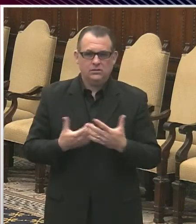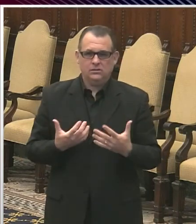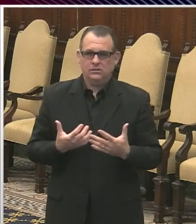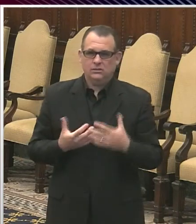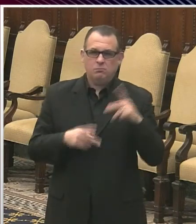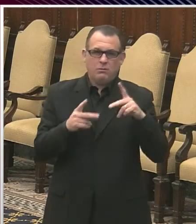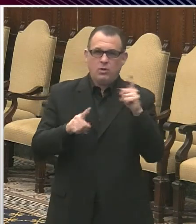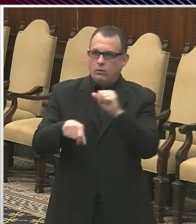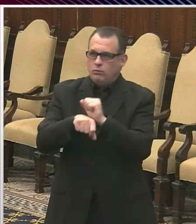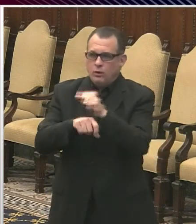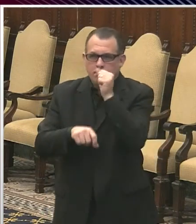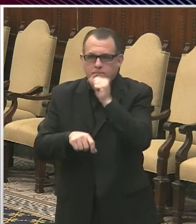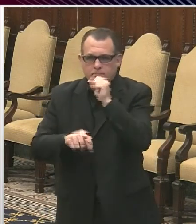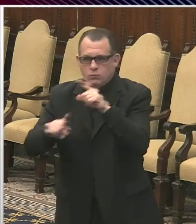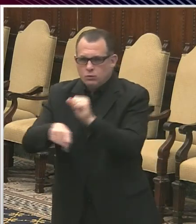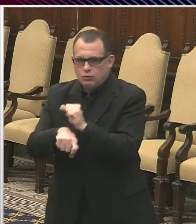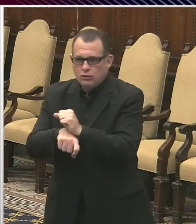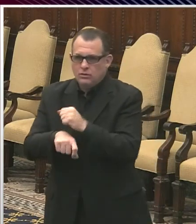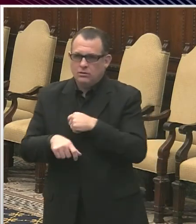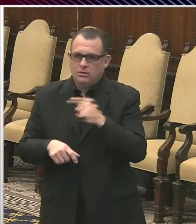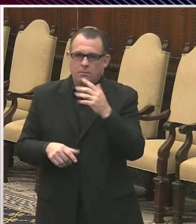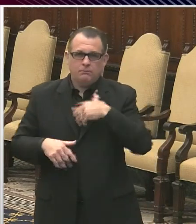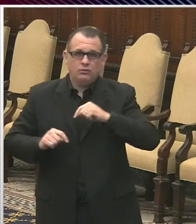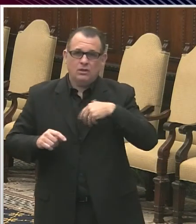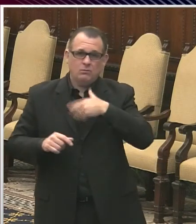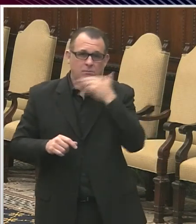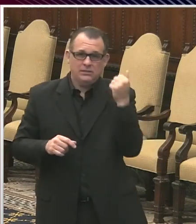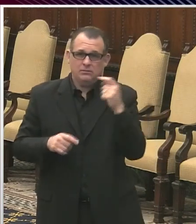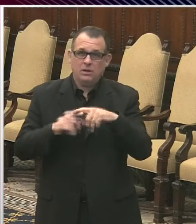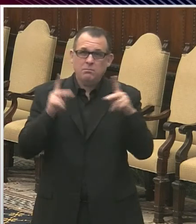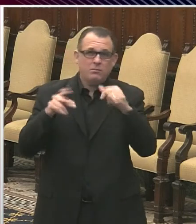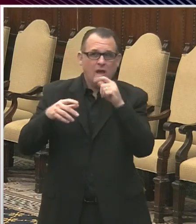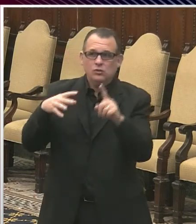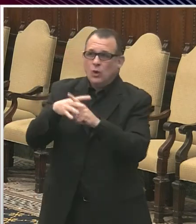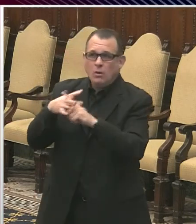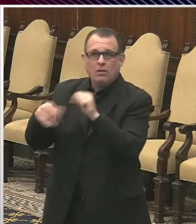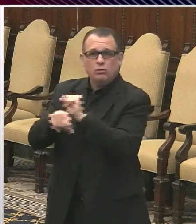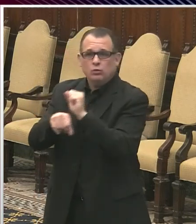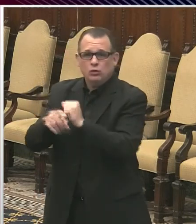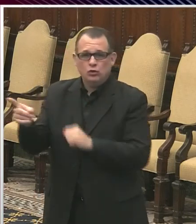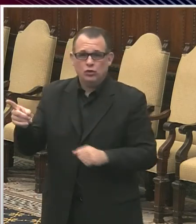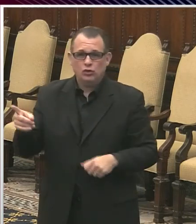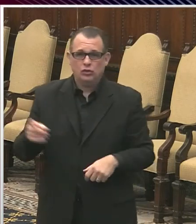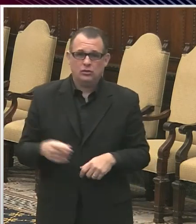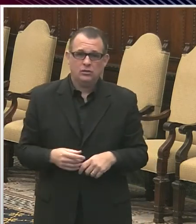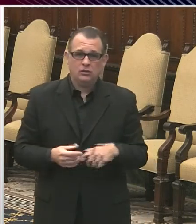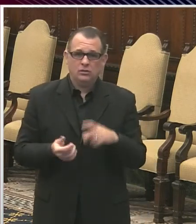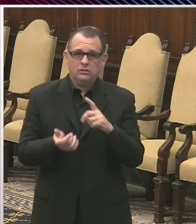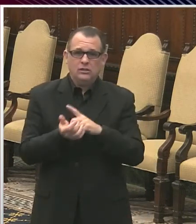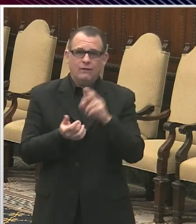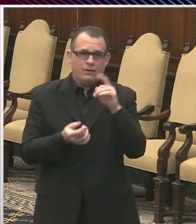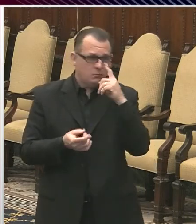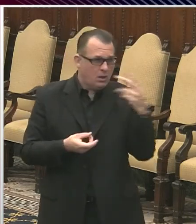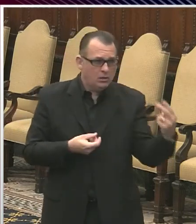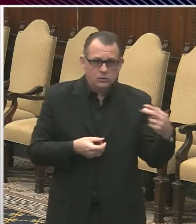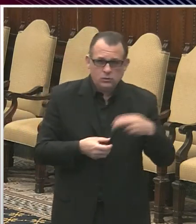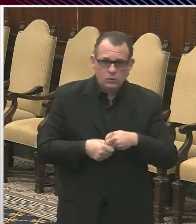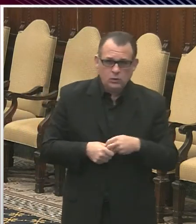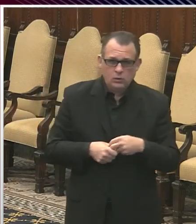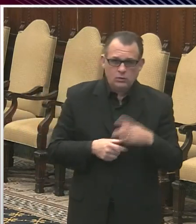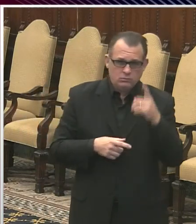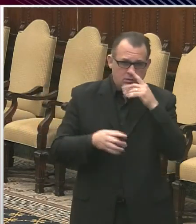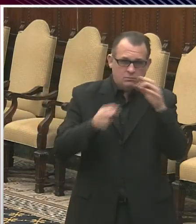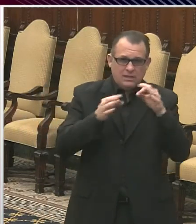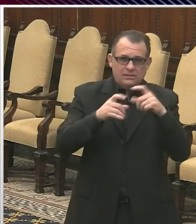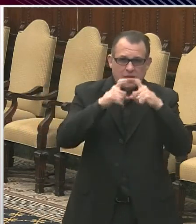day. Thank you. Right. Thank you, Martin. Can I jump in for a sec and just talk a little bit about masks? Because this question comes up a